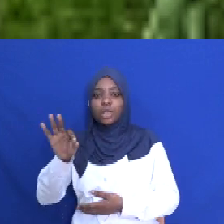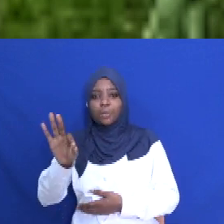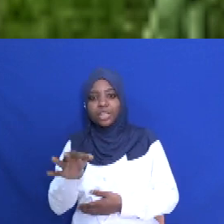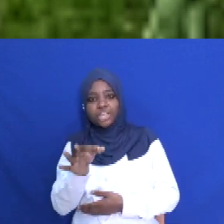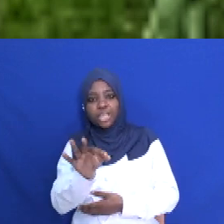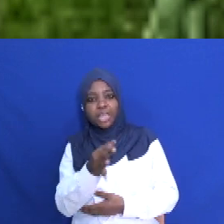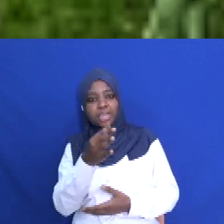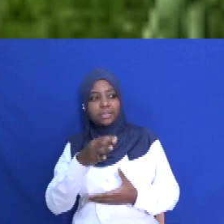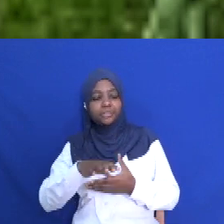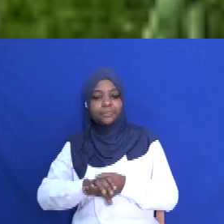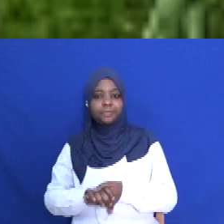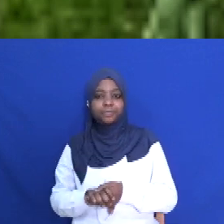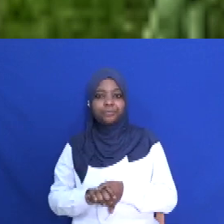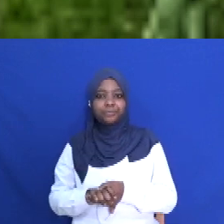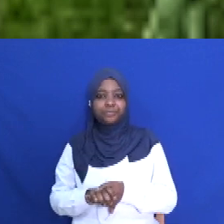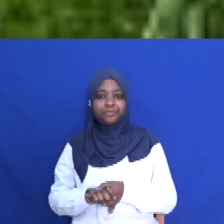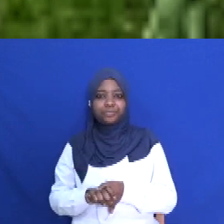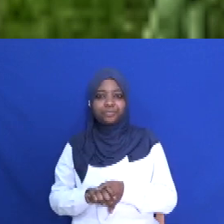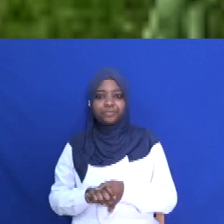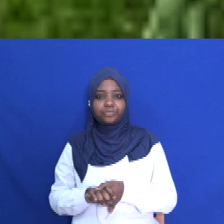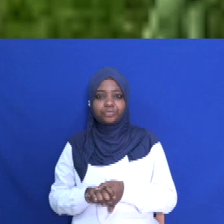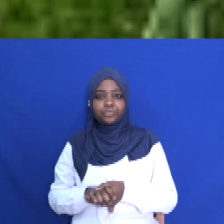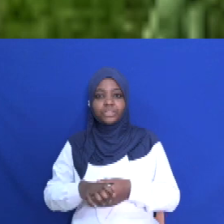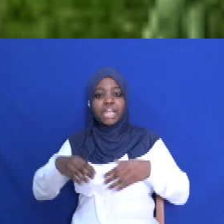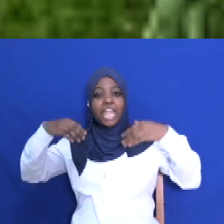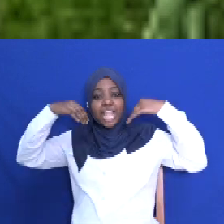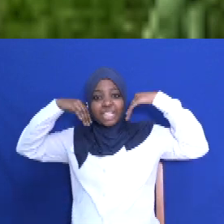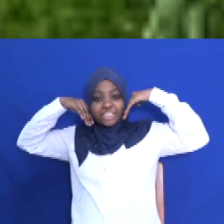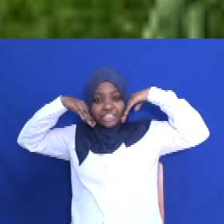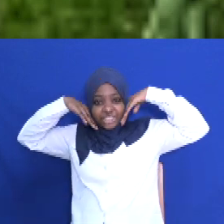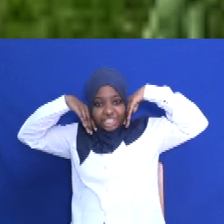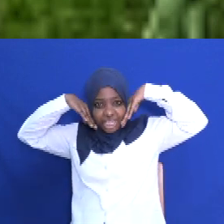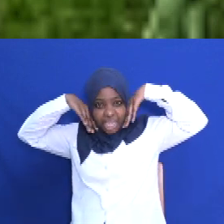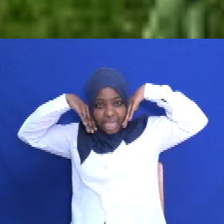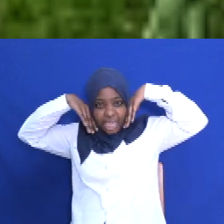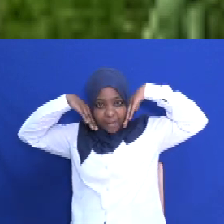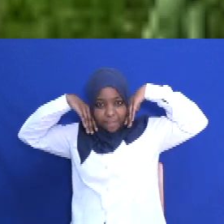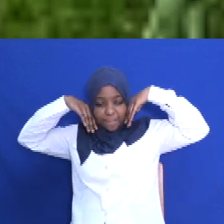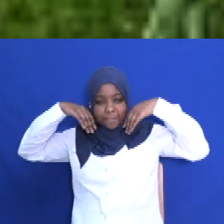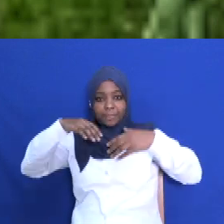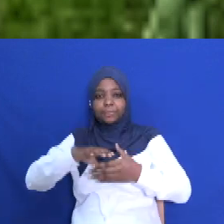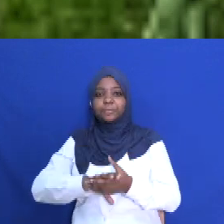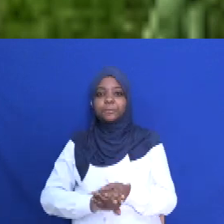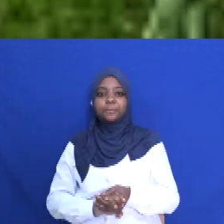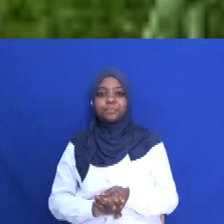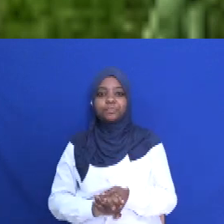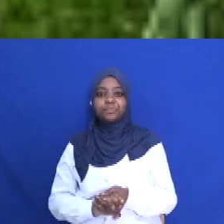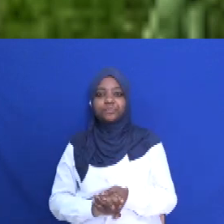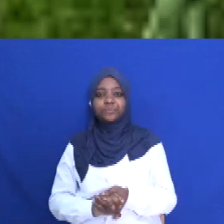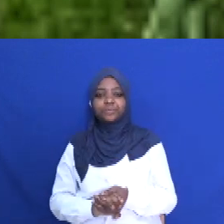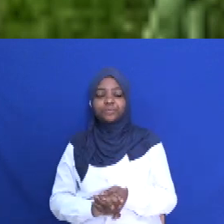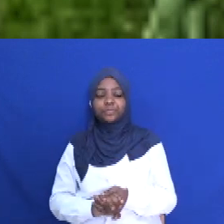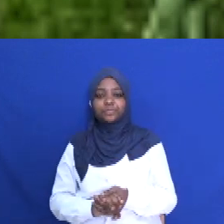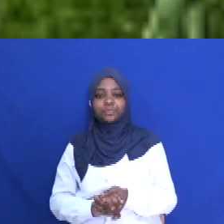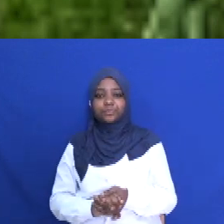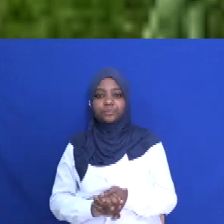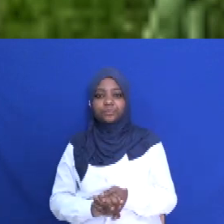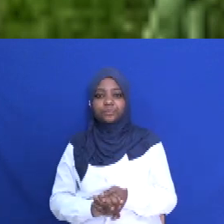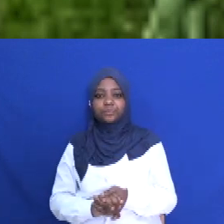Sheep is herbivorous animal because sheep eats only